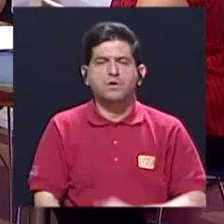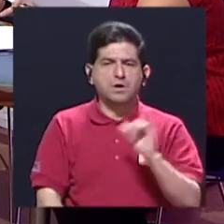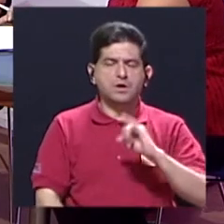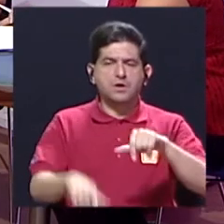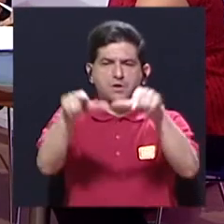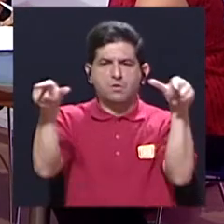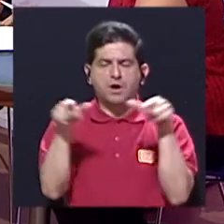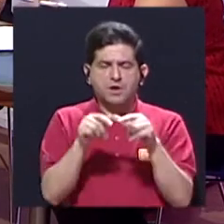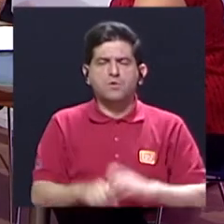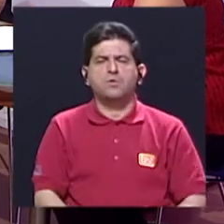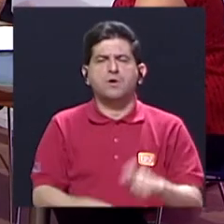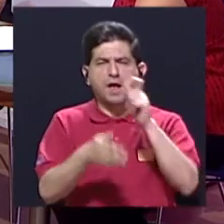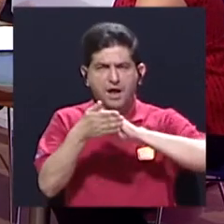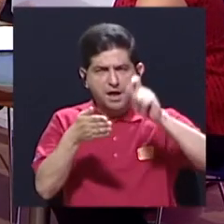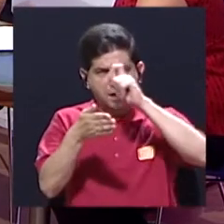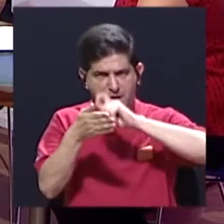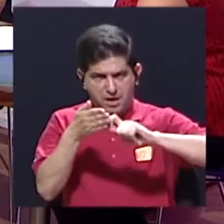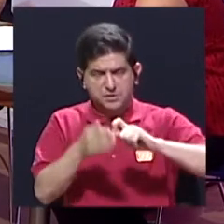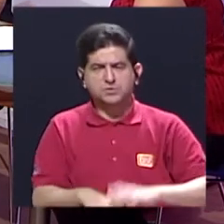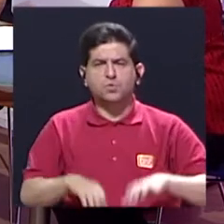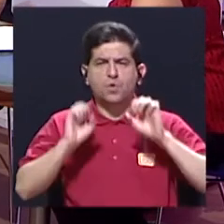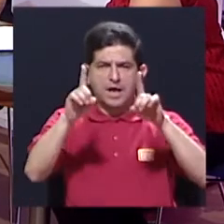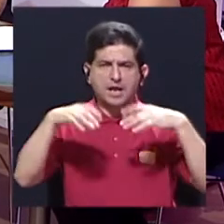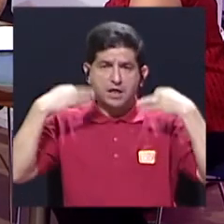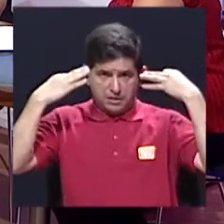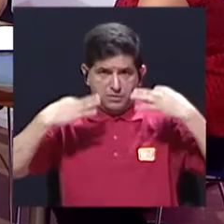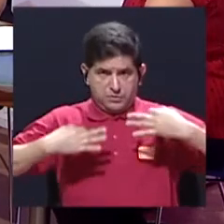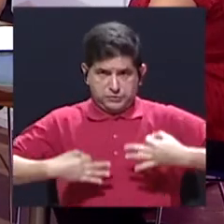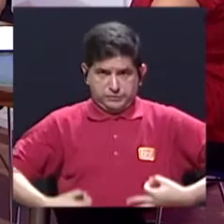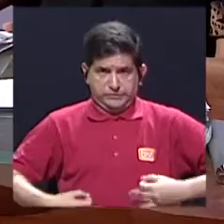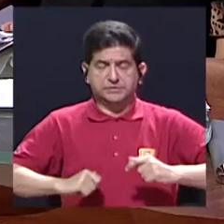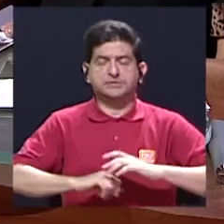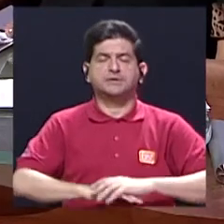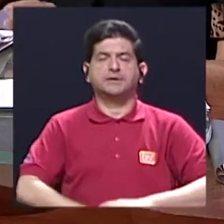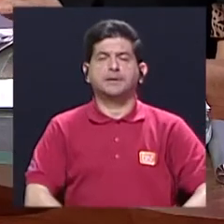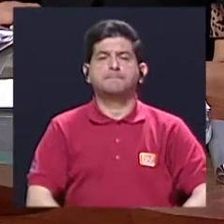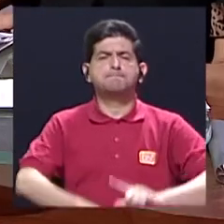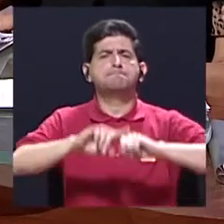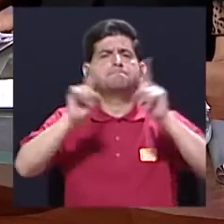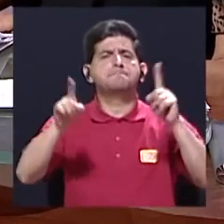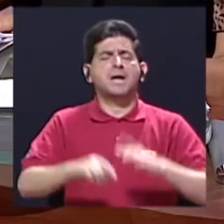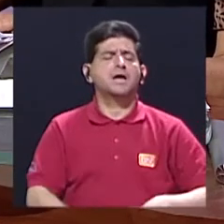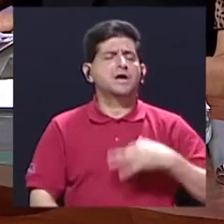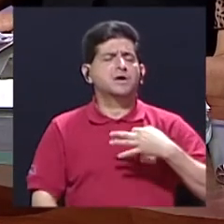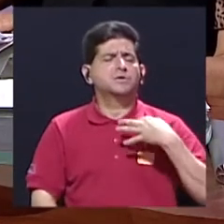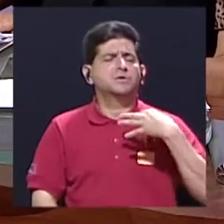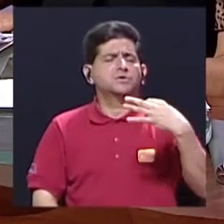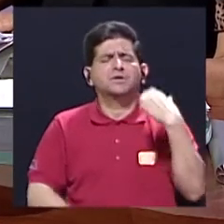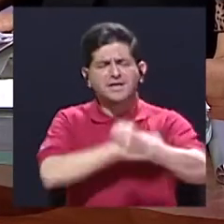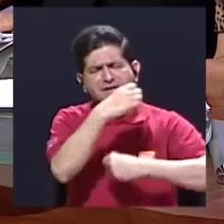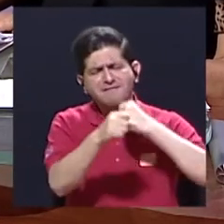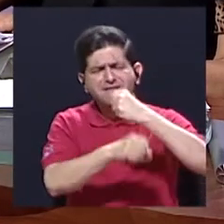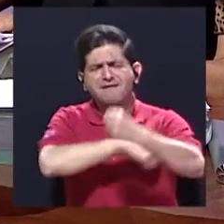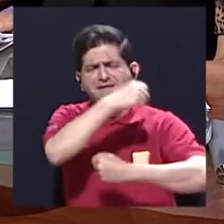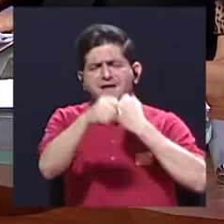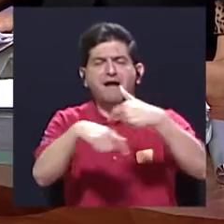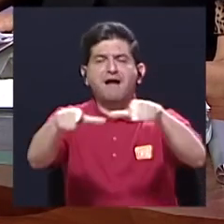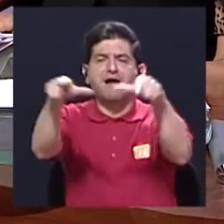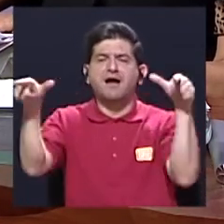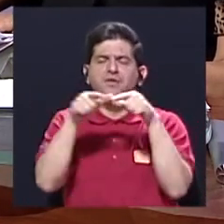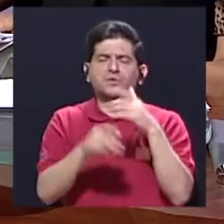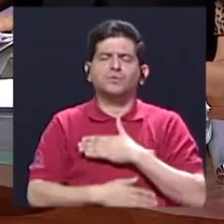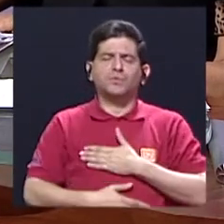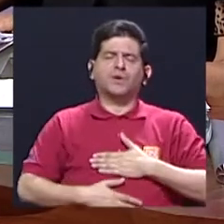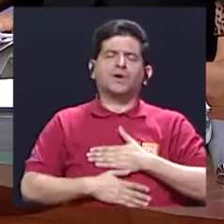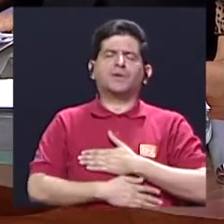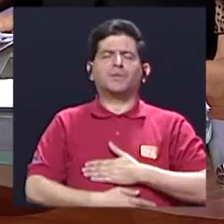the School of Education Física, but that day-to-day and many years is the place of